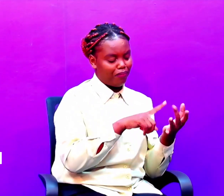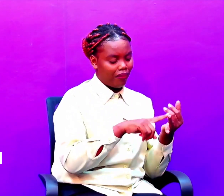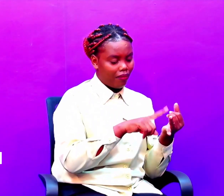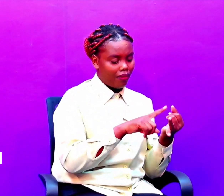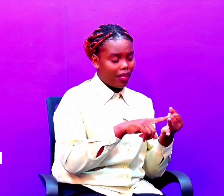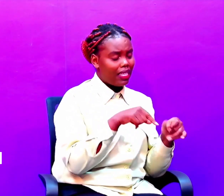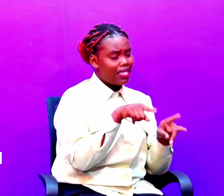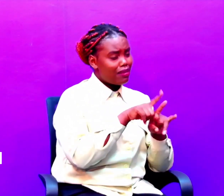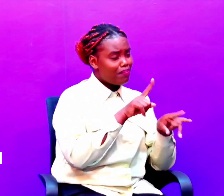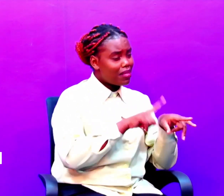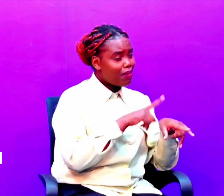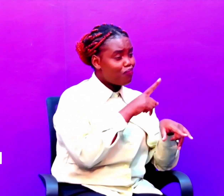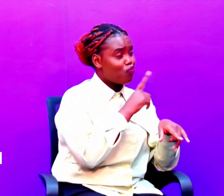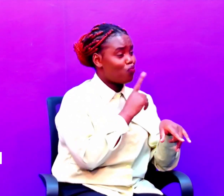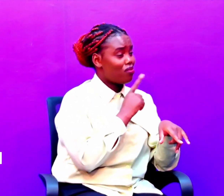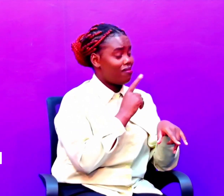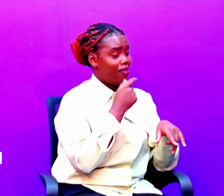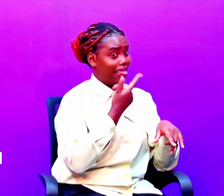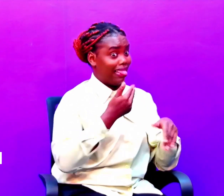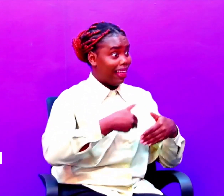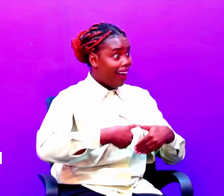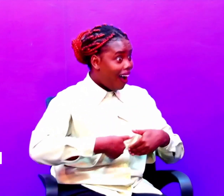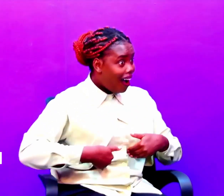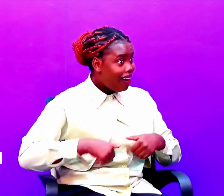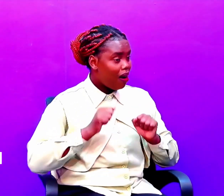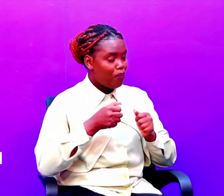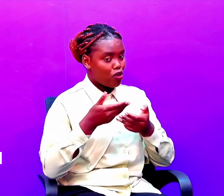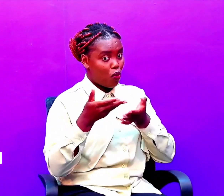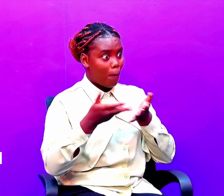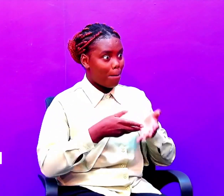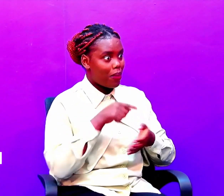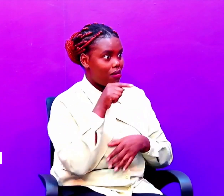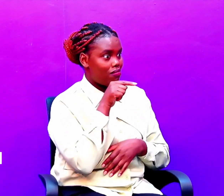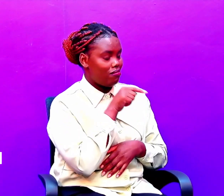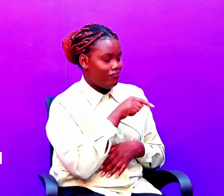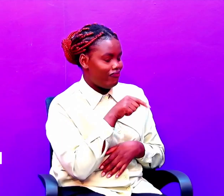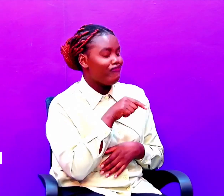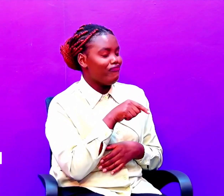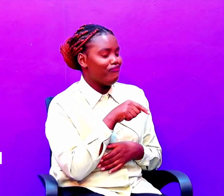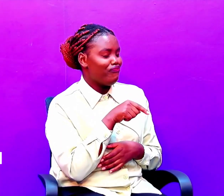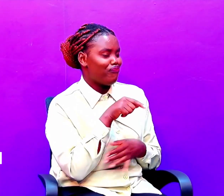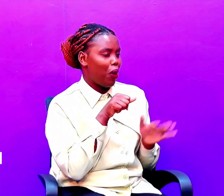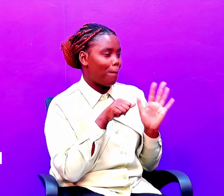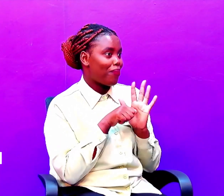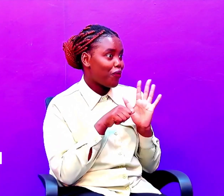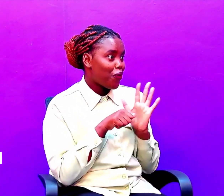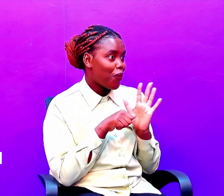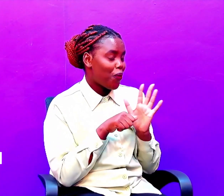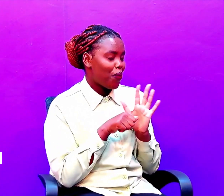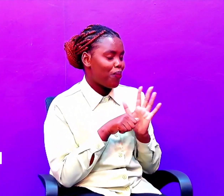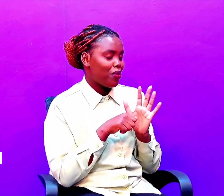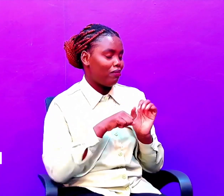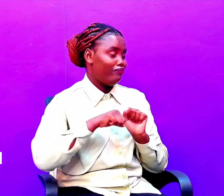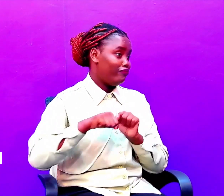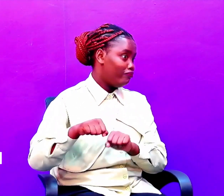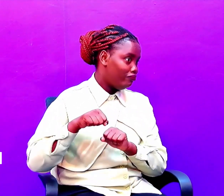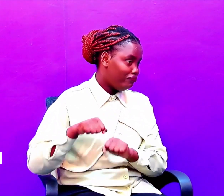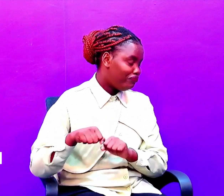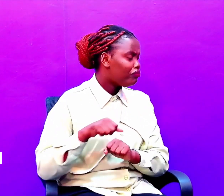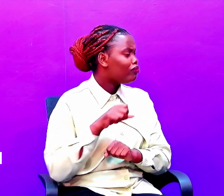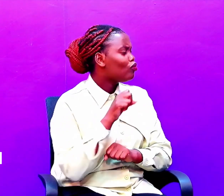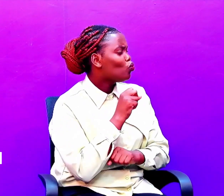this. You said the medicine is very expensive. At the same time, you said hunger can also be a